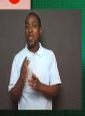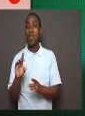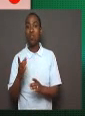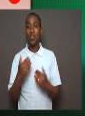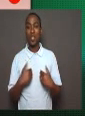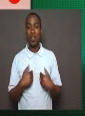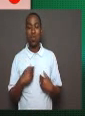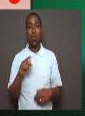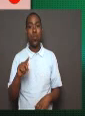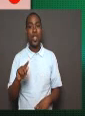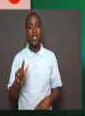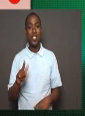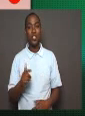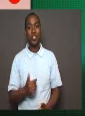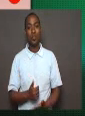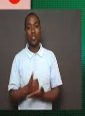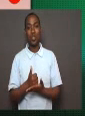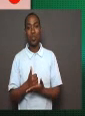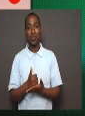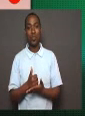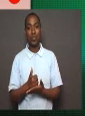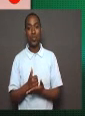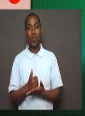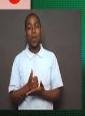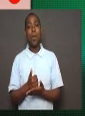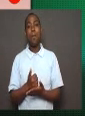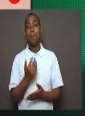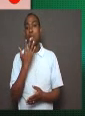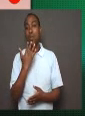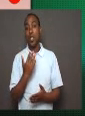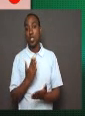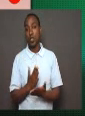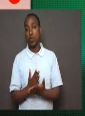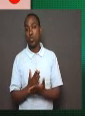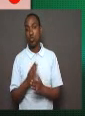that need to interact in the blood clotting process.